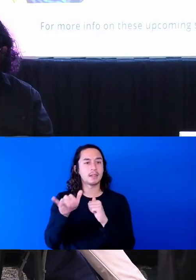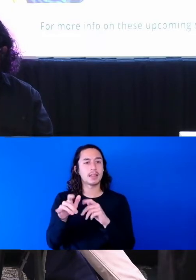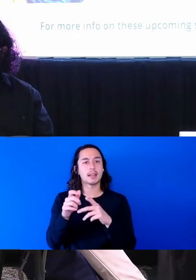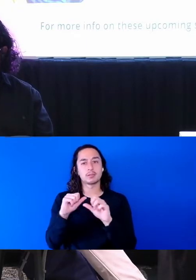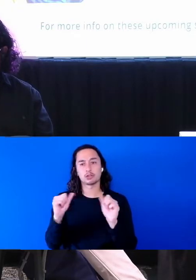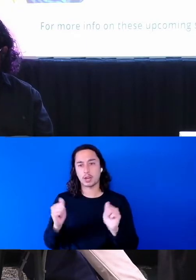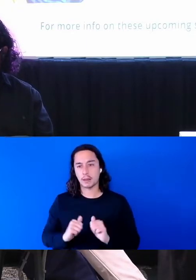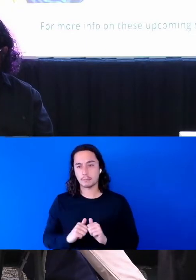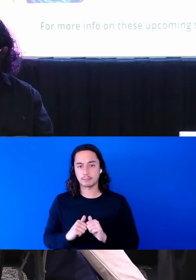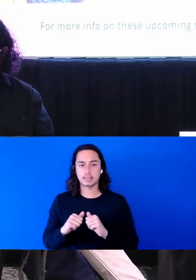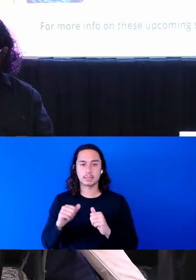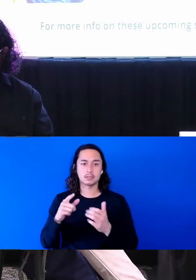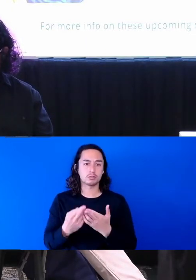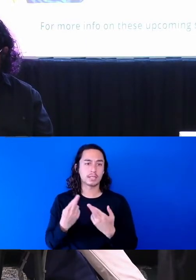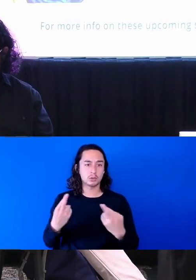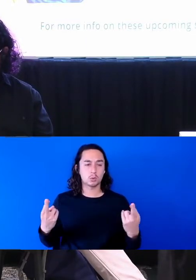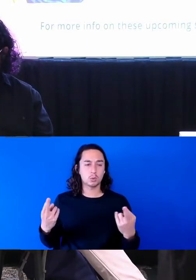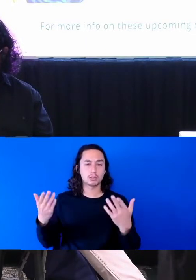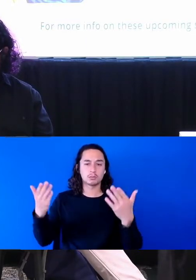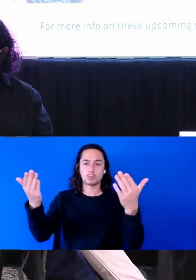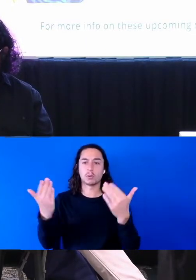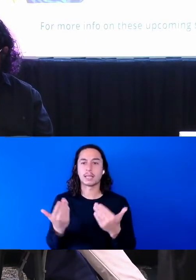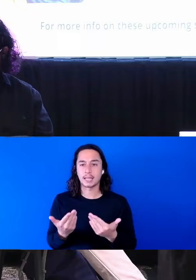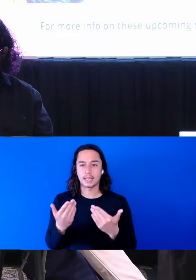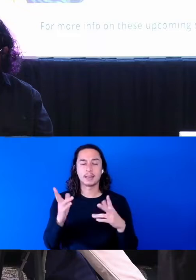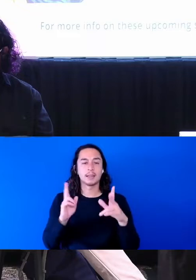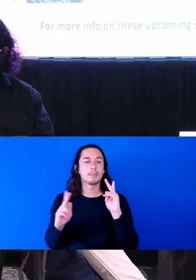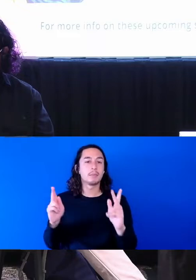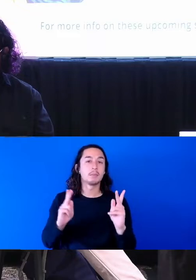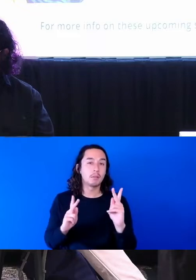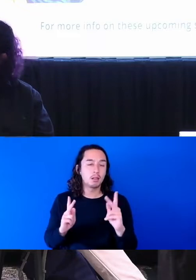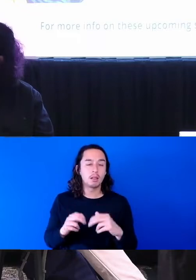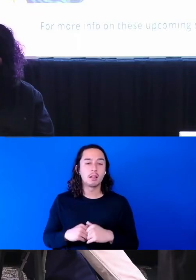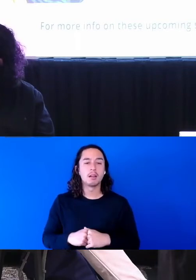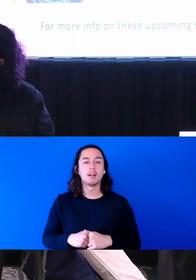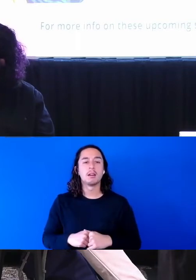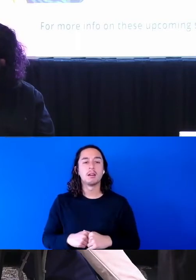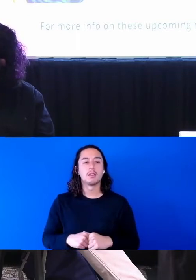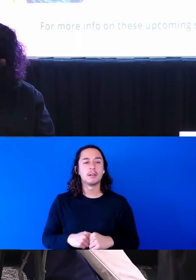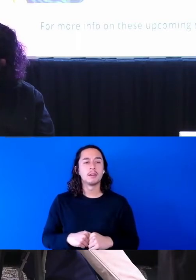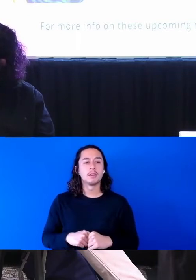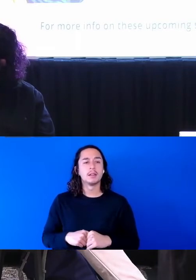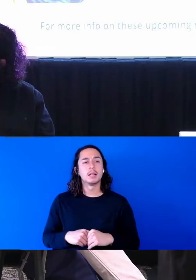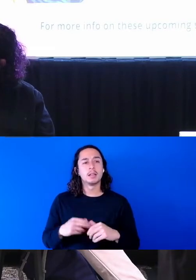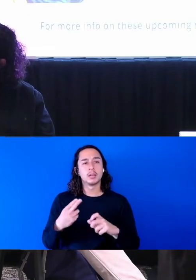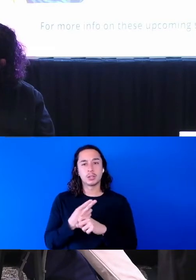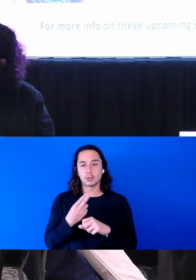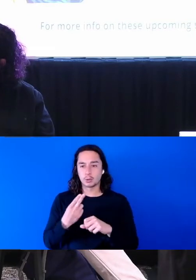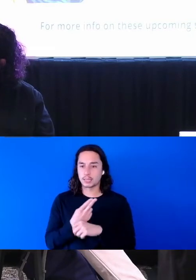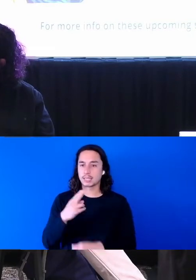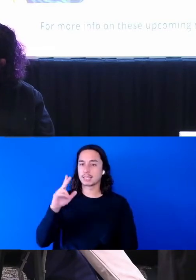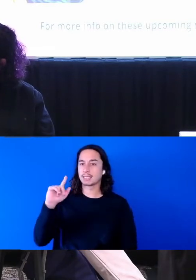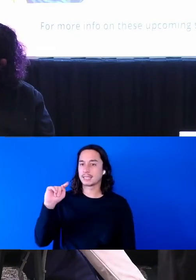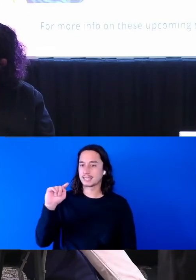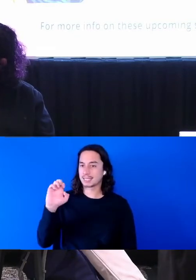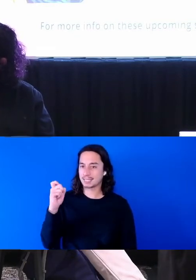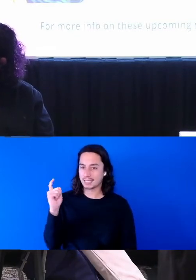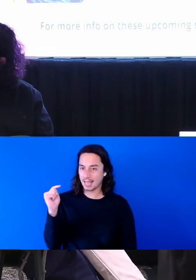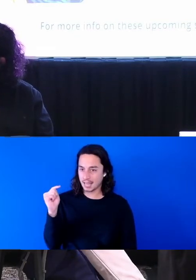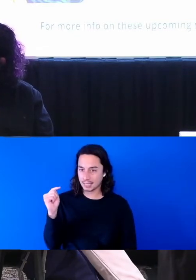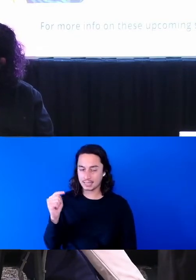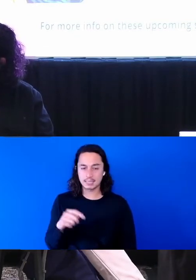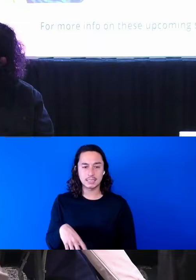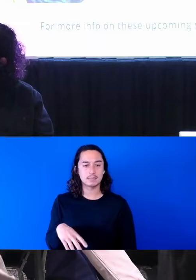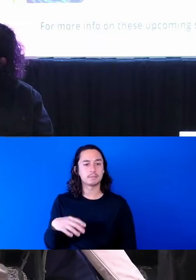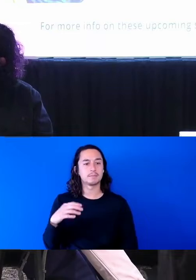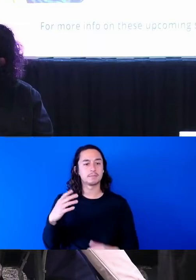the resource that they're bringing in is the people, and that they're using a text, and so they want that sort of a no.